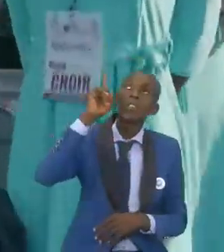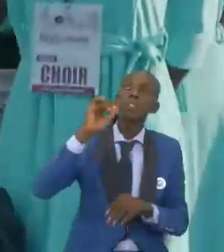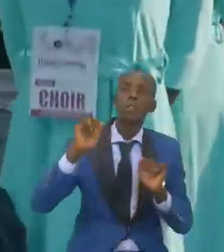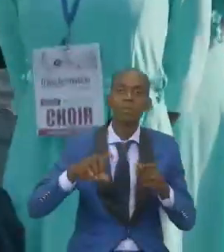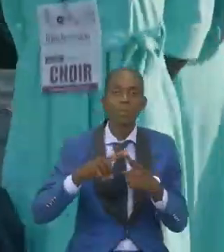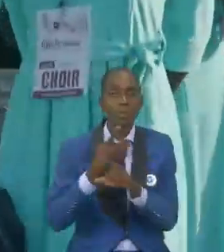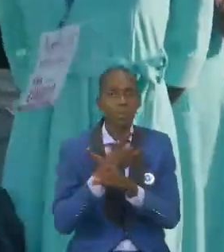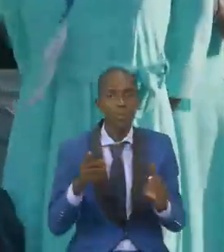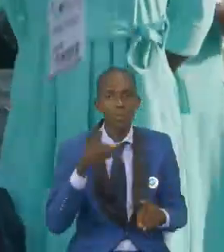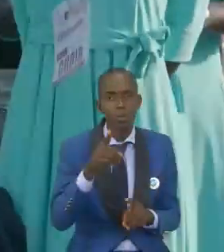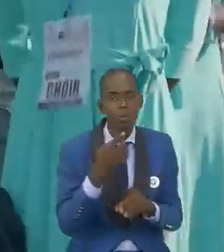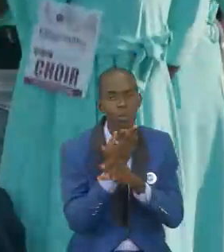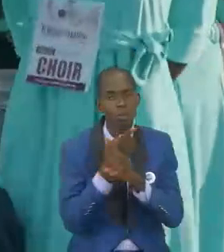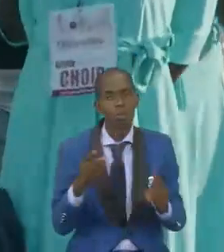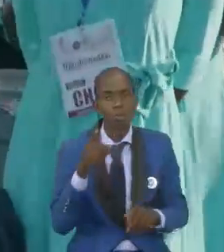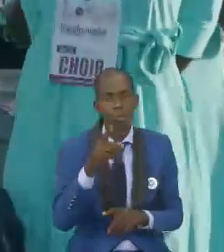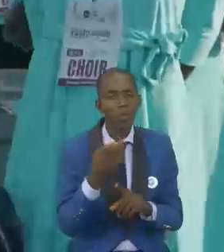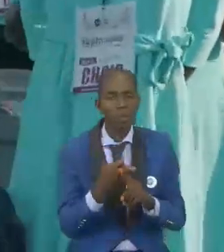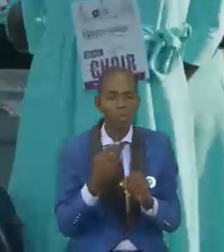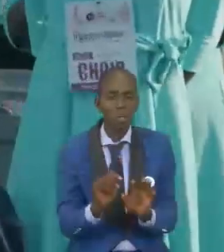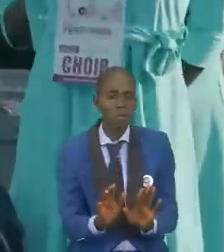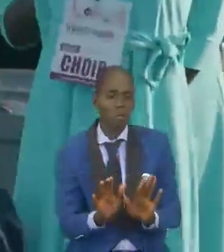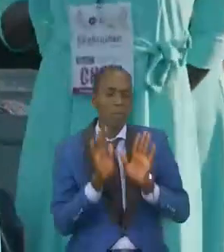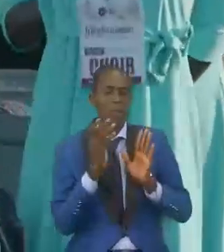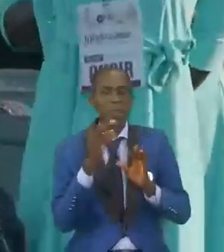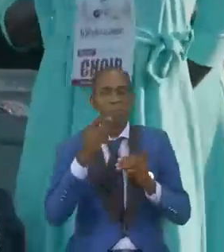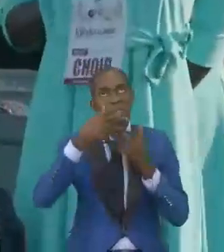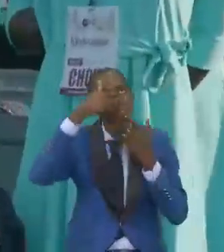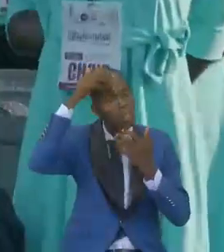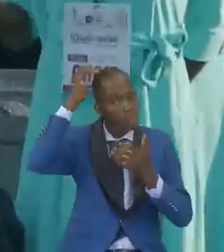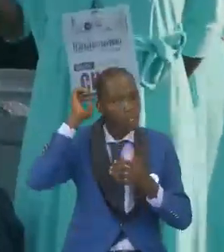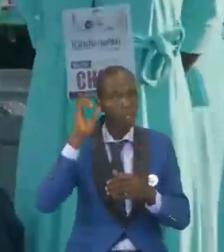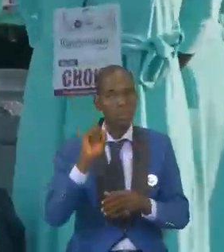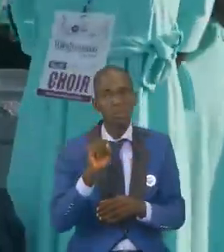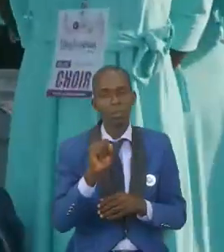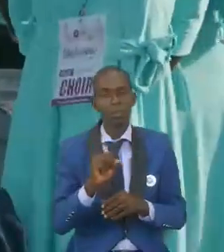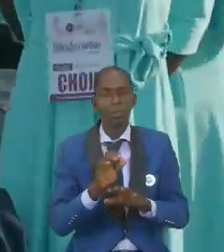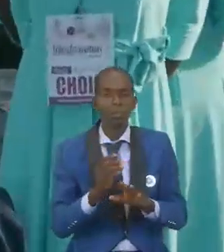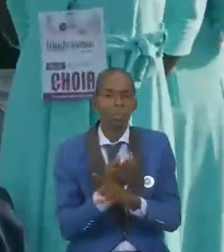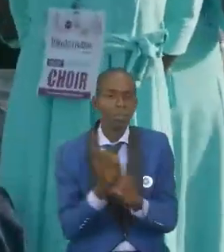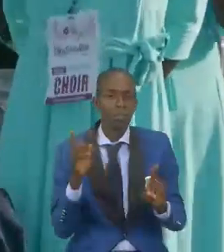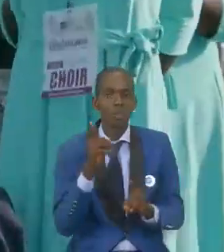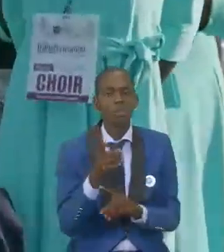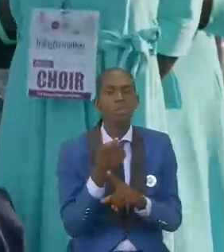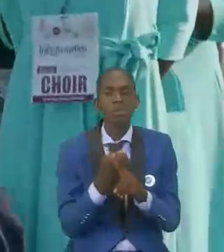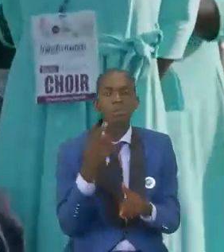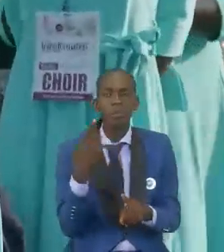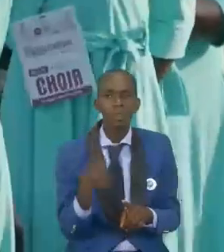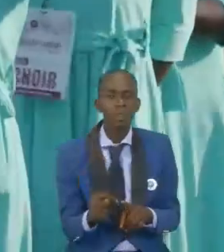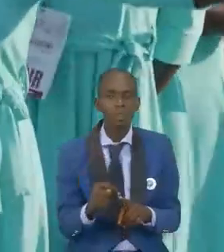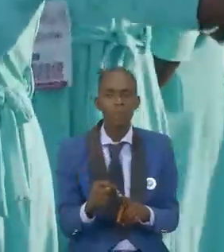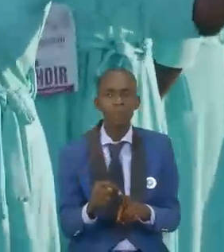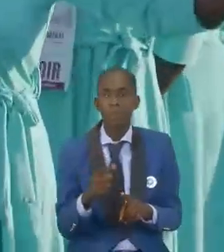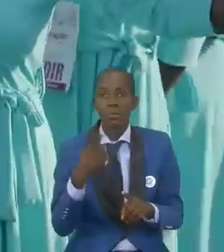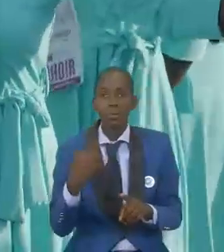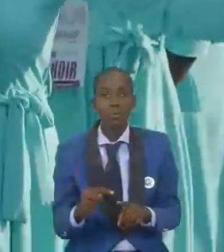deliver you from the fear of the lions, deliver you from the